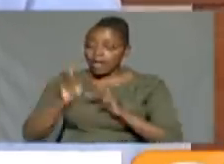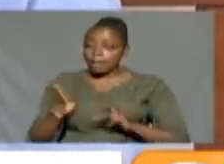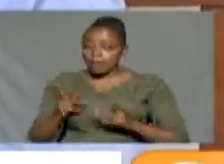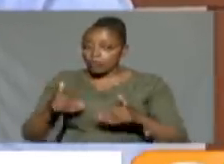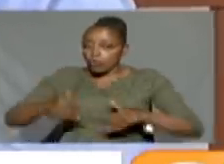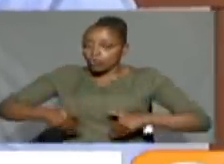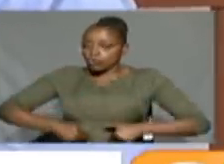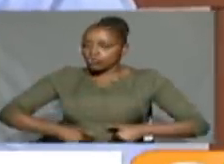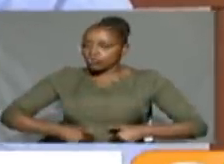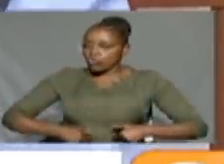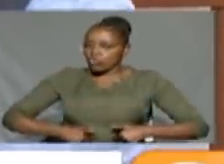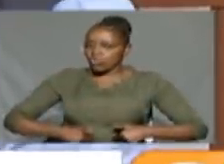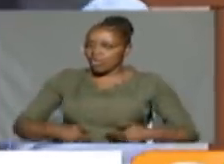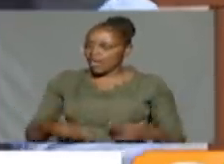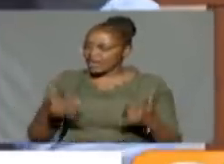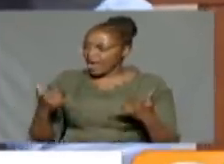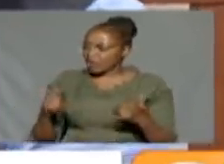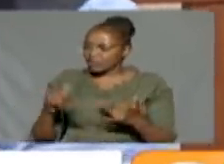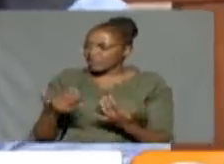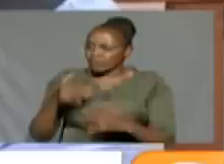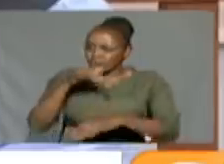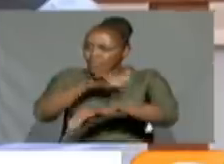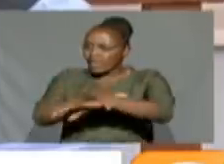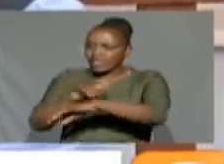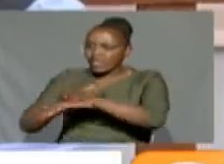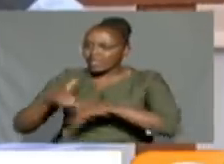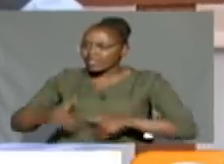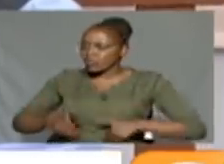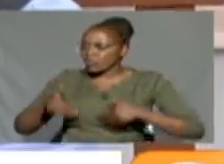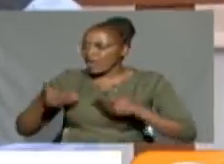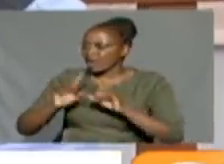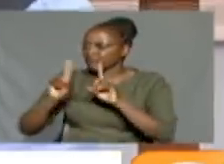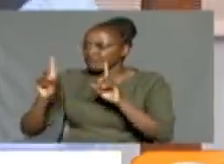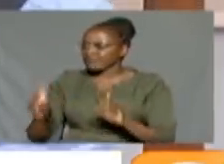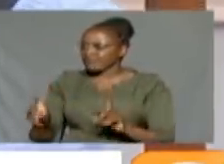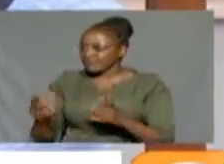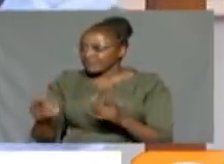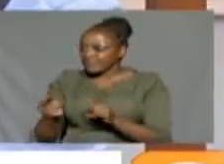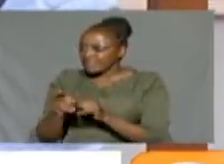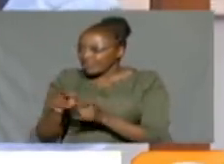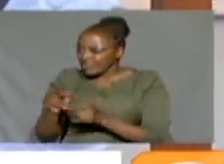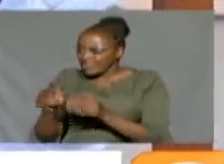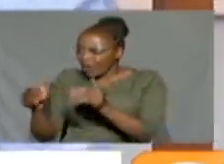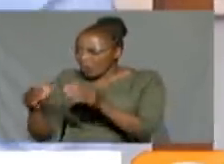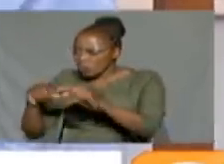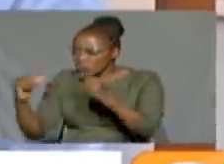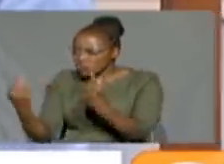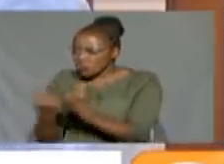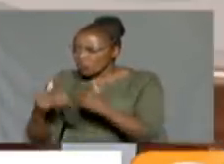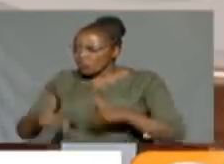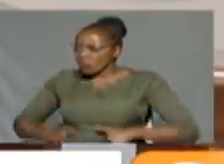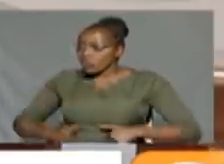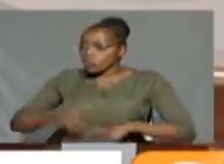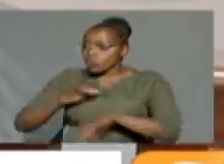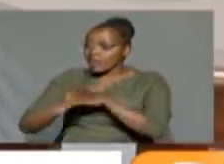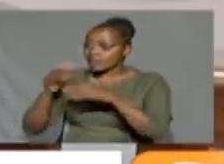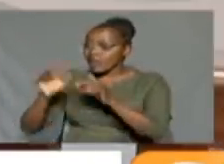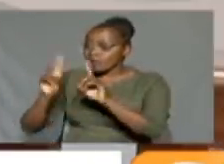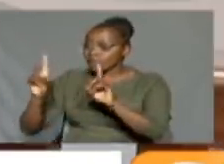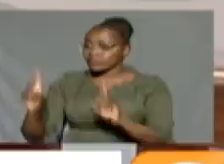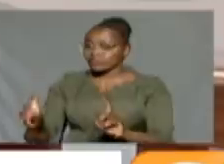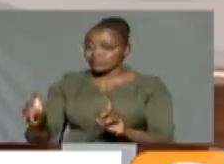youth. How does one reach out to that new constituency, if you will?